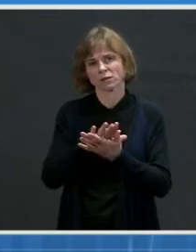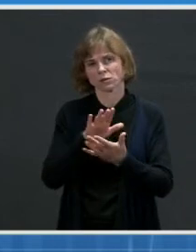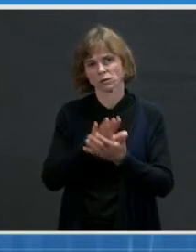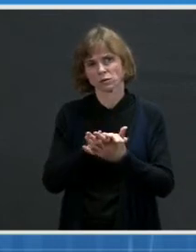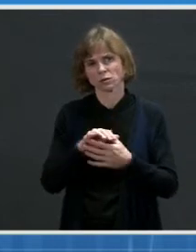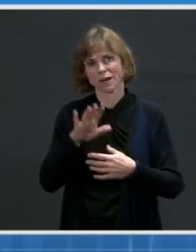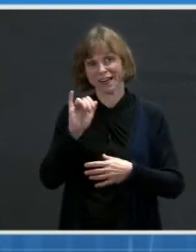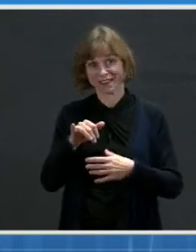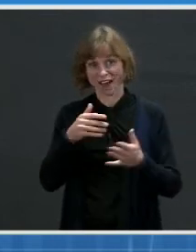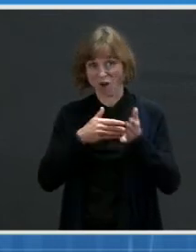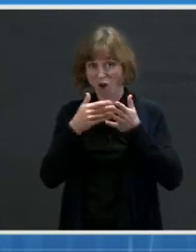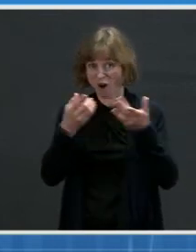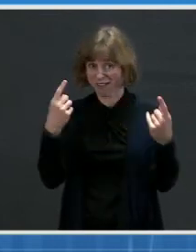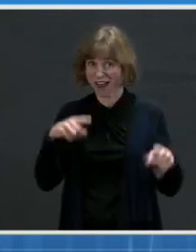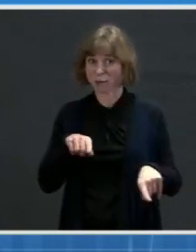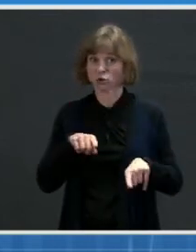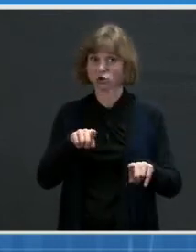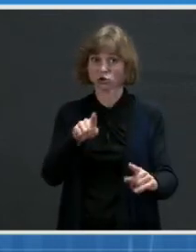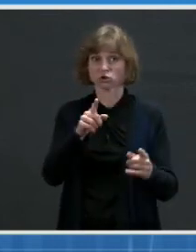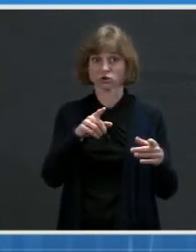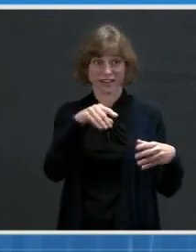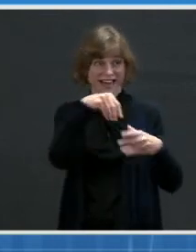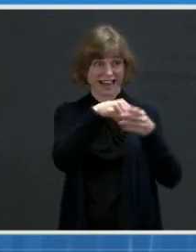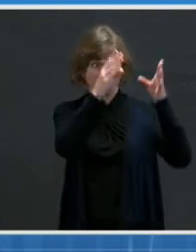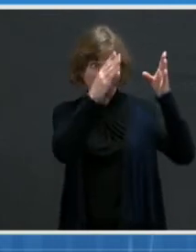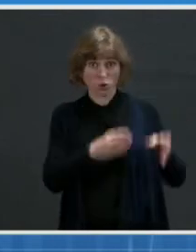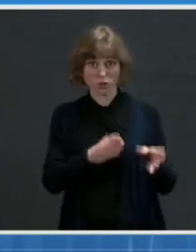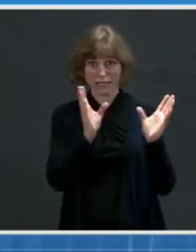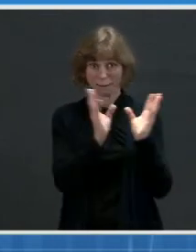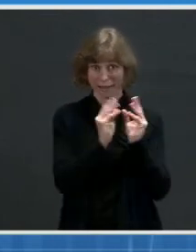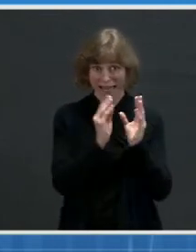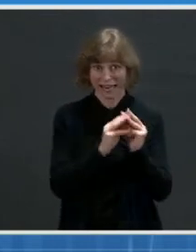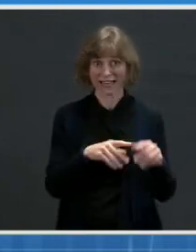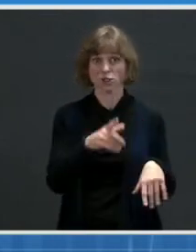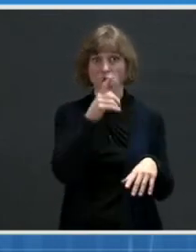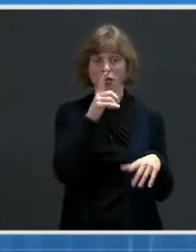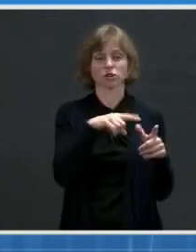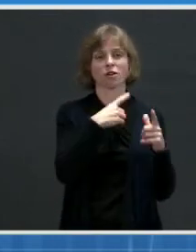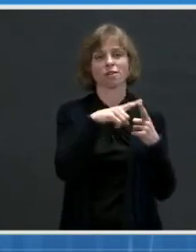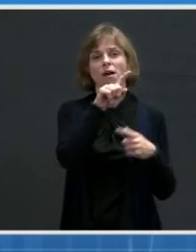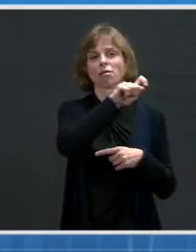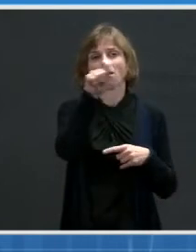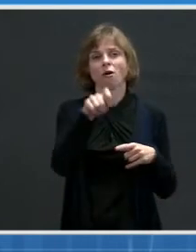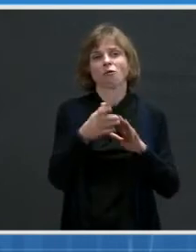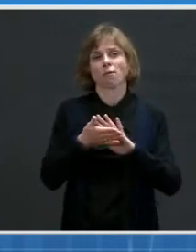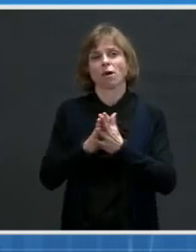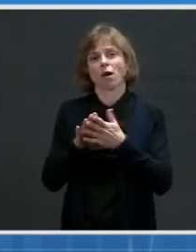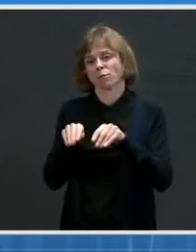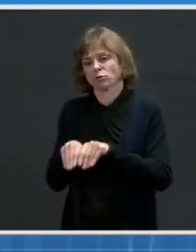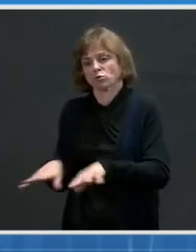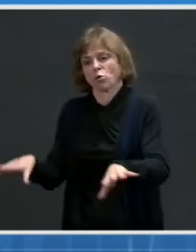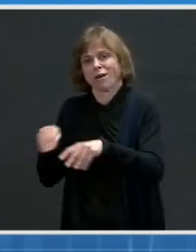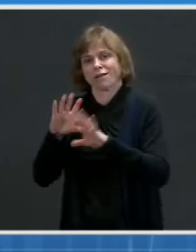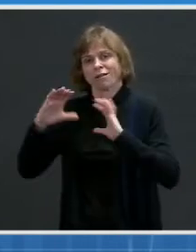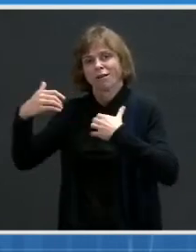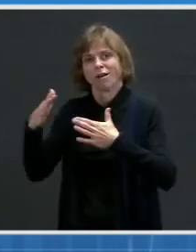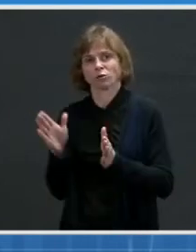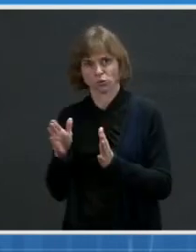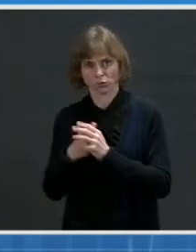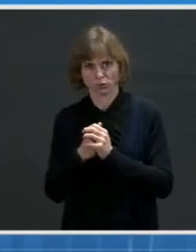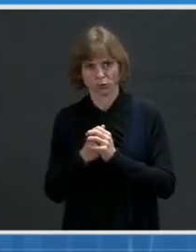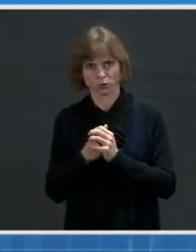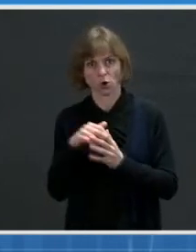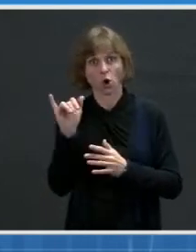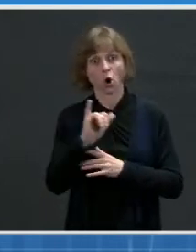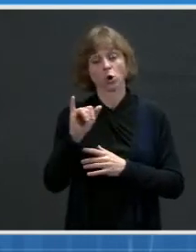often occurred during in-person meetings or lunches and then subsequently spread in classrooms. COVID-19 was also spread from